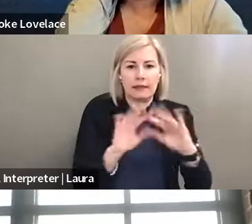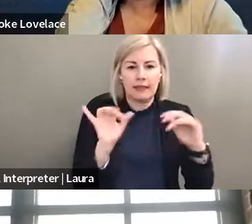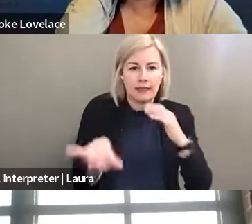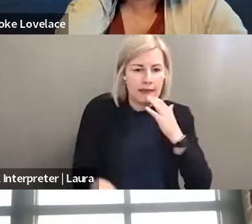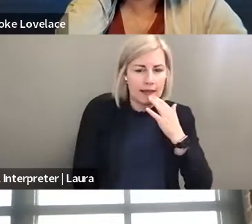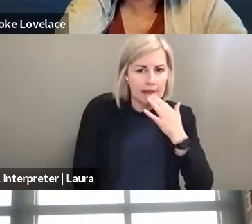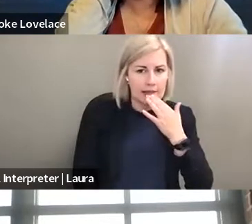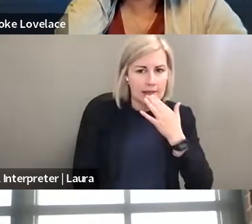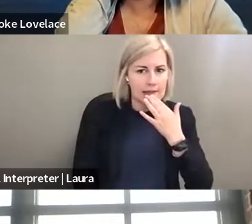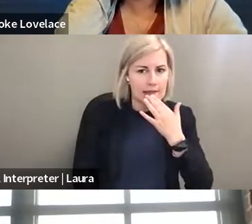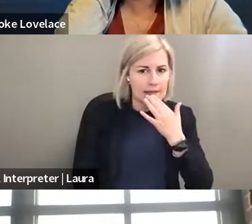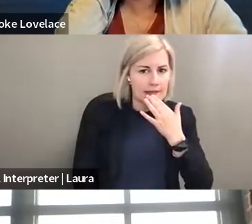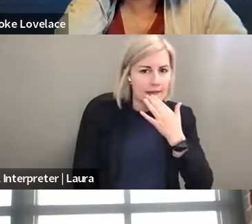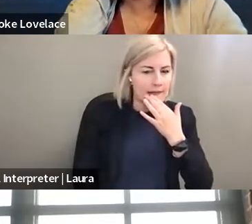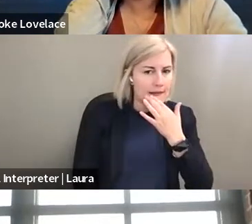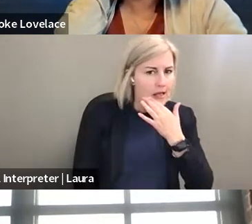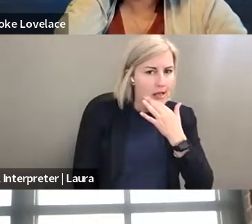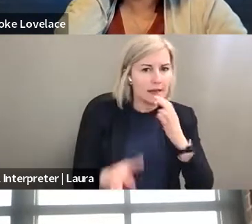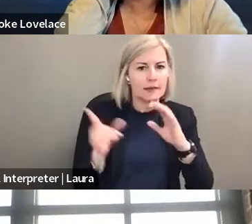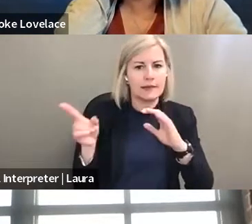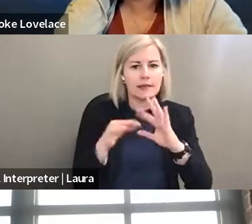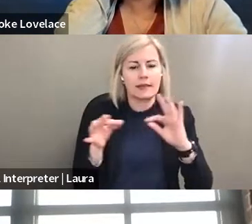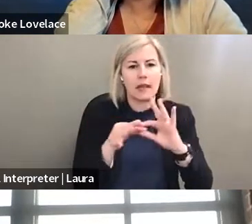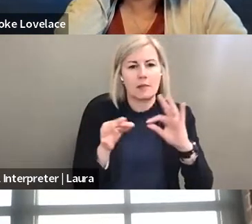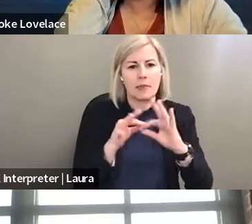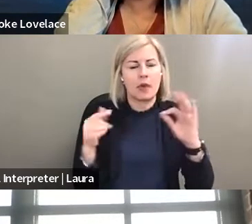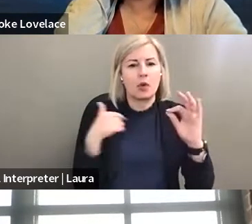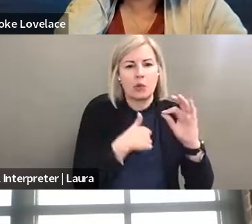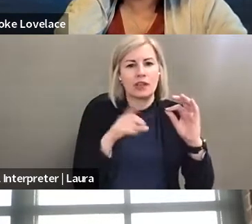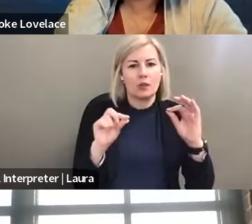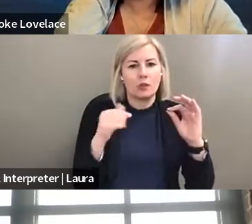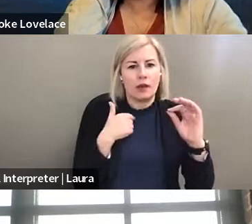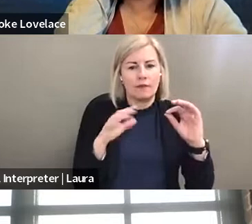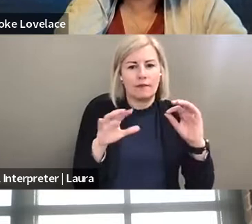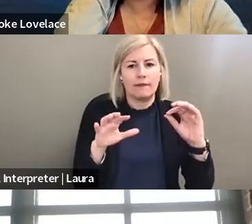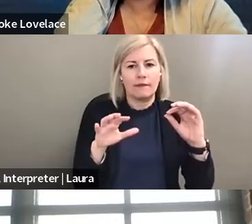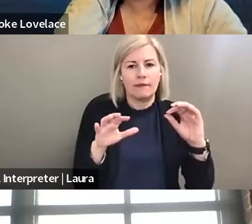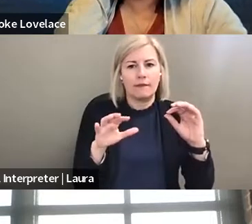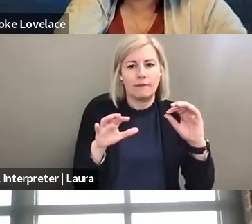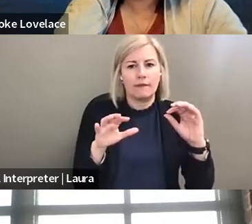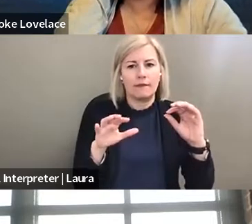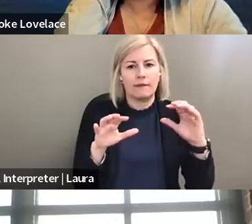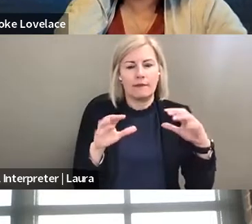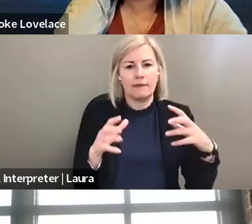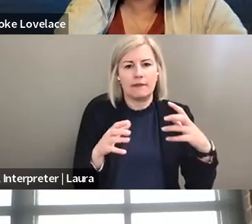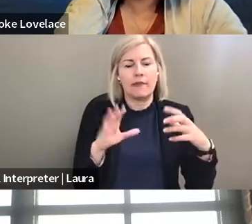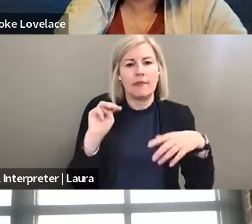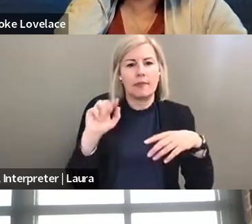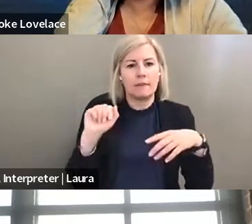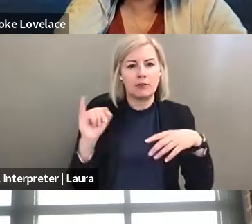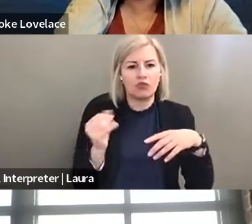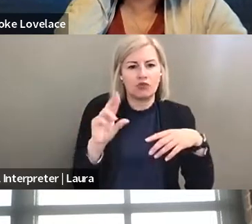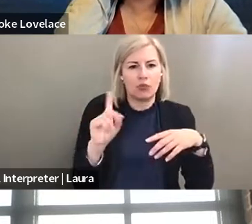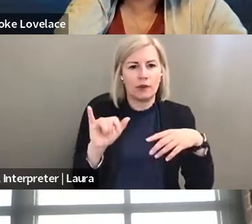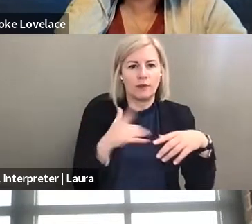then, he has a comment here about that we do have a party that has the majority, and that sometimes we